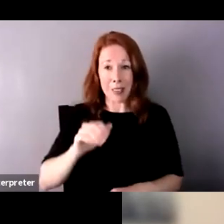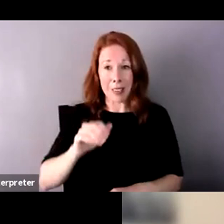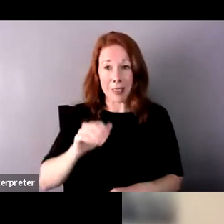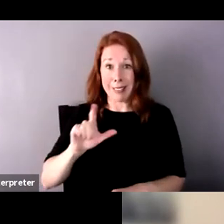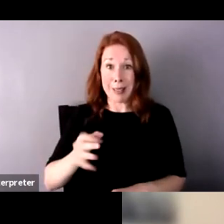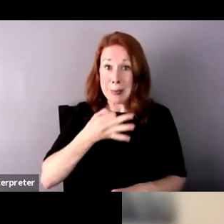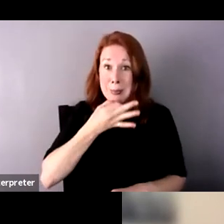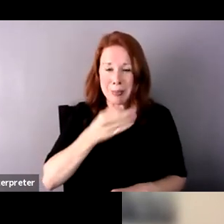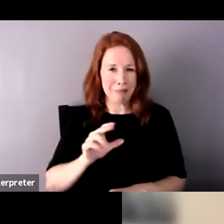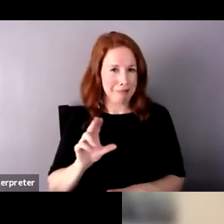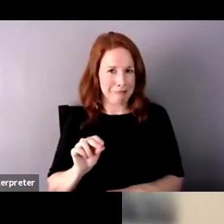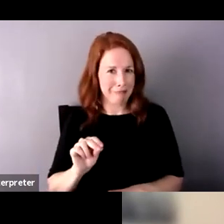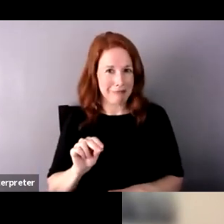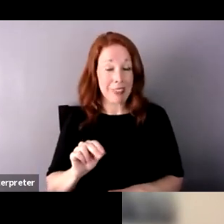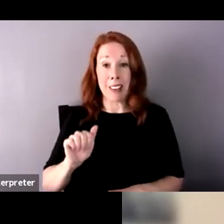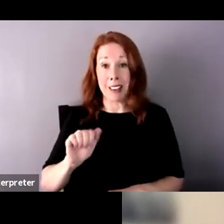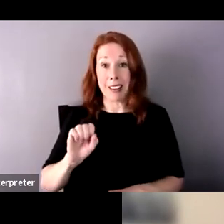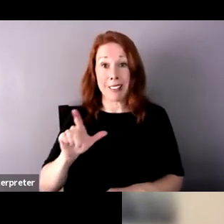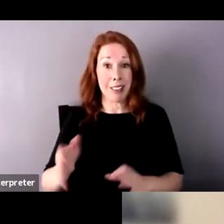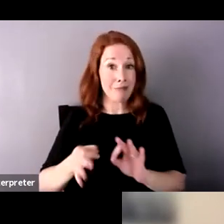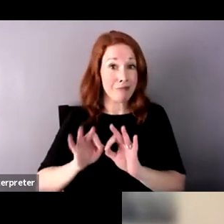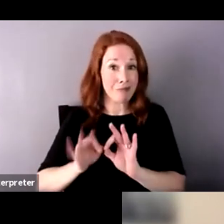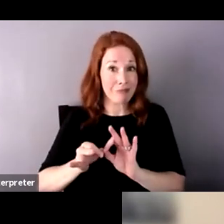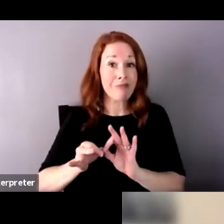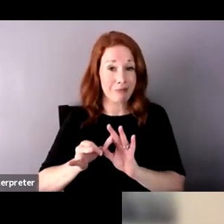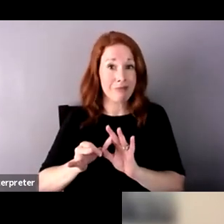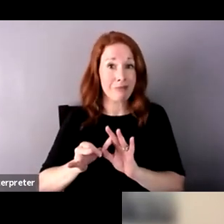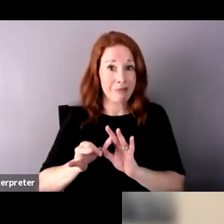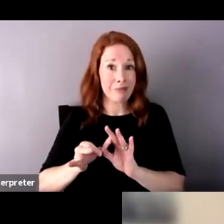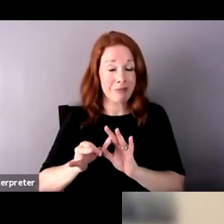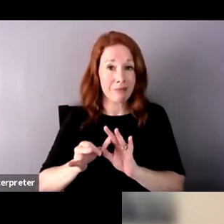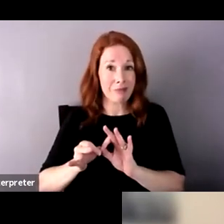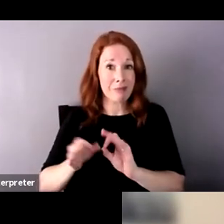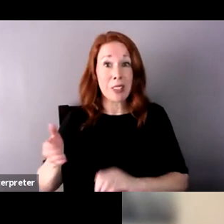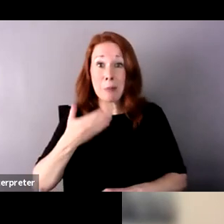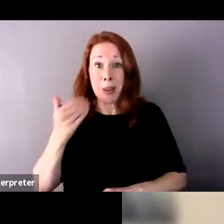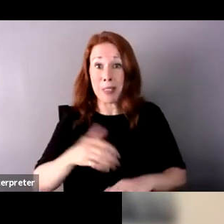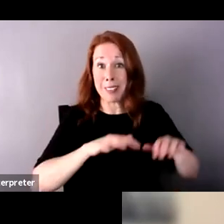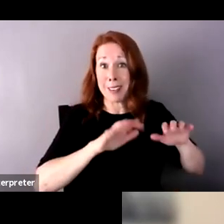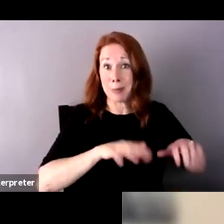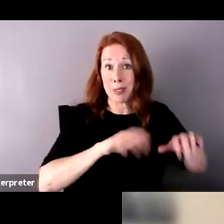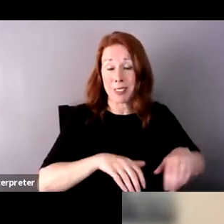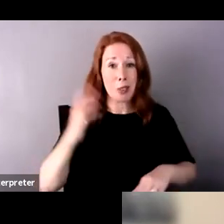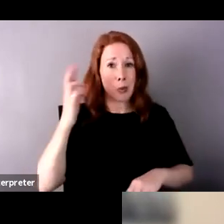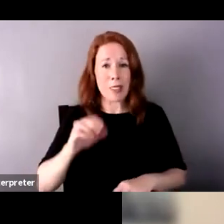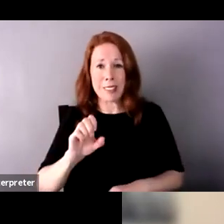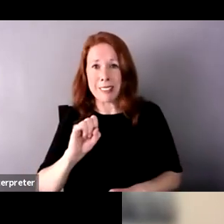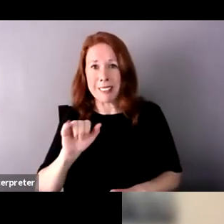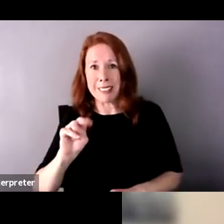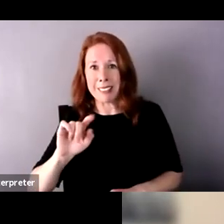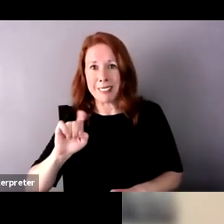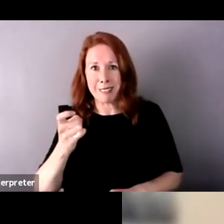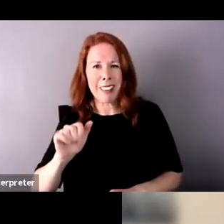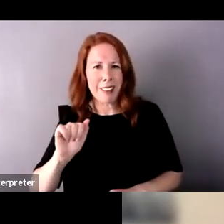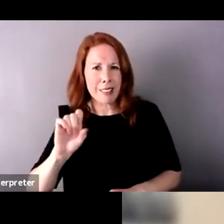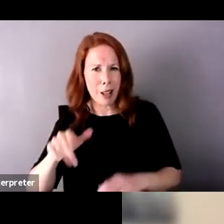expert, but I think an ASL interpreter is better sometimes than captions, just because the syntax in